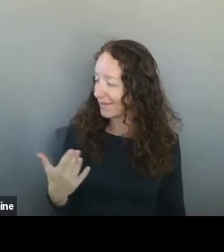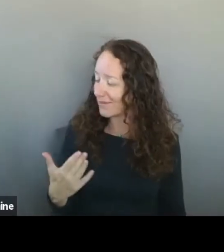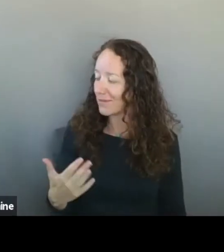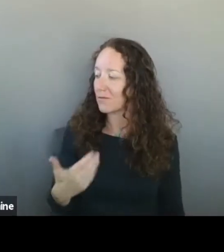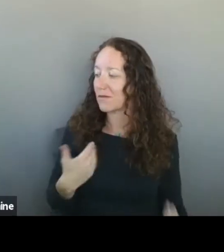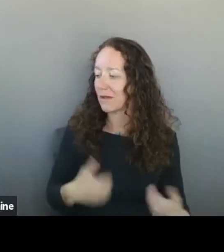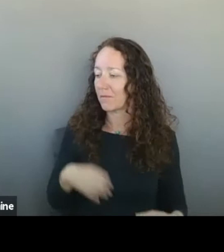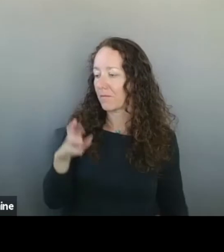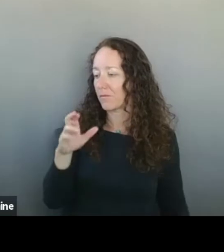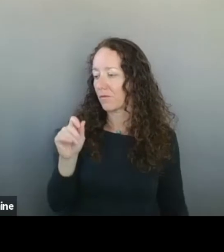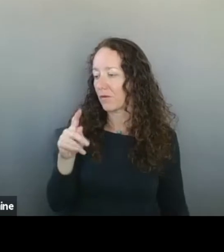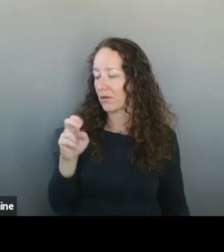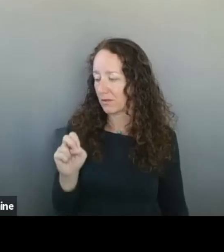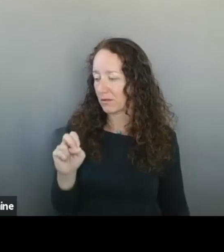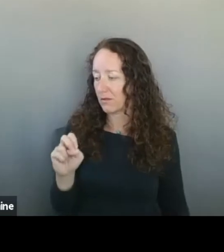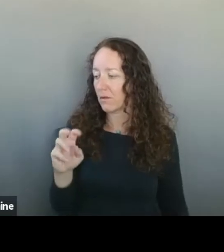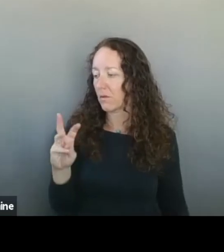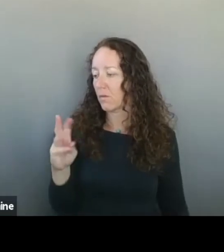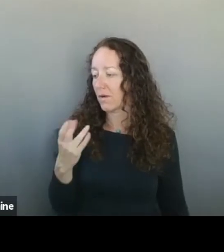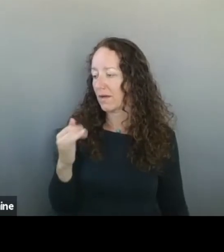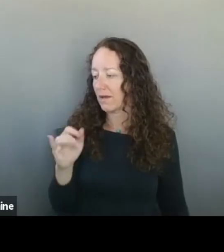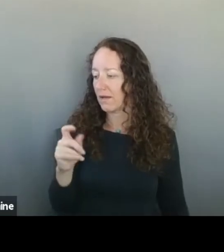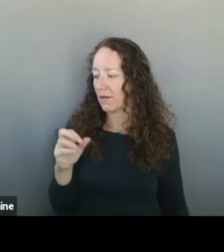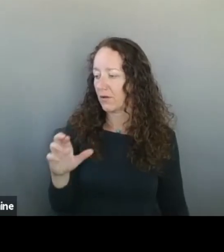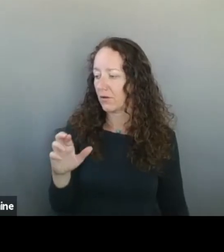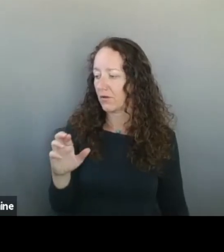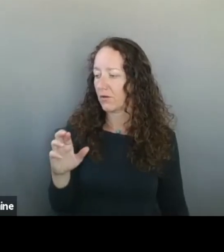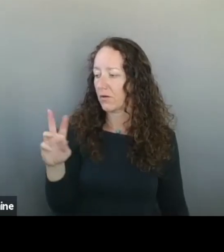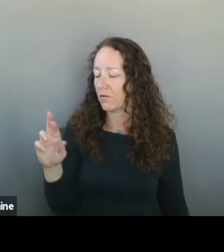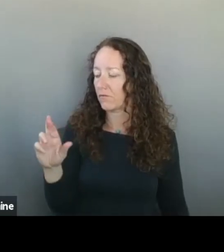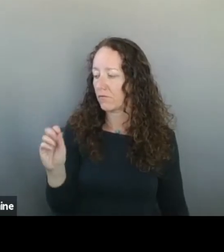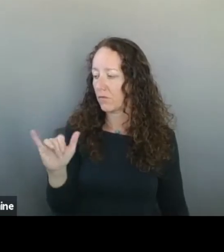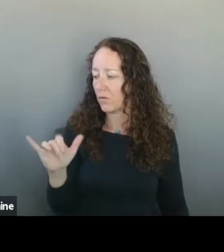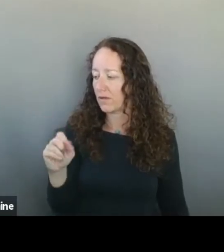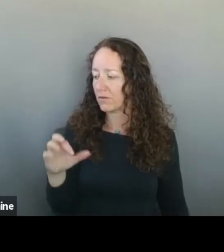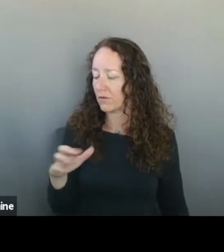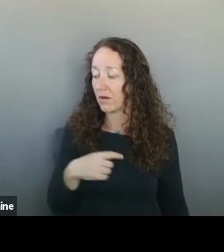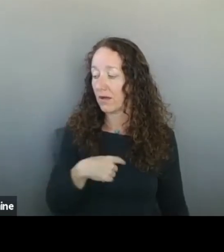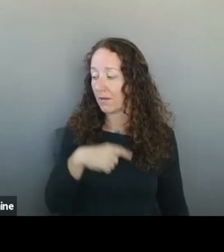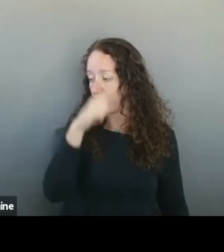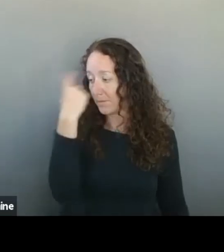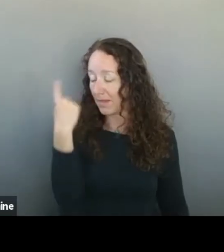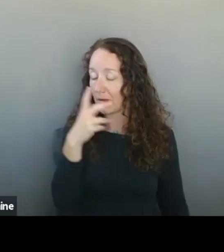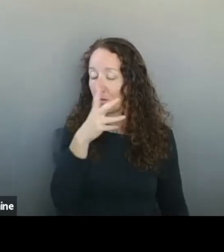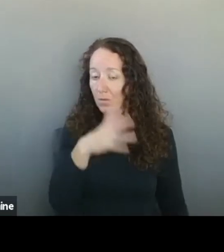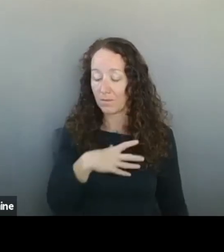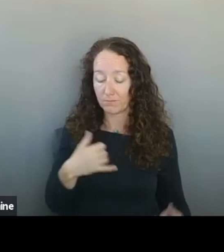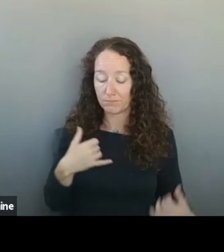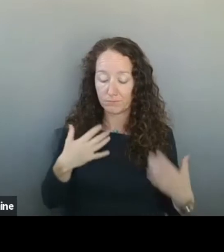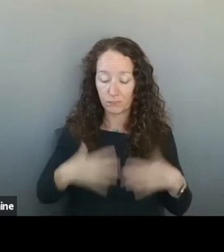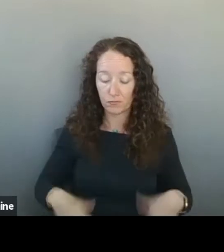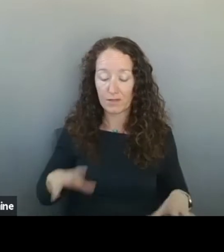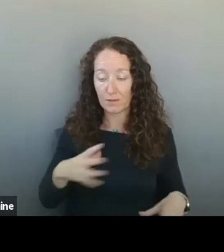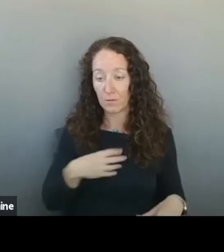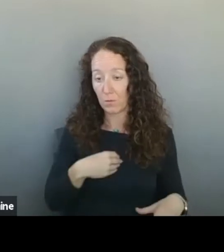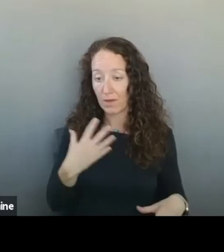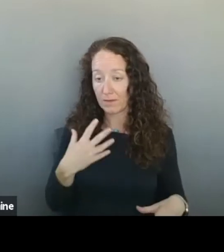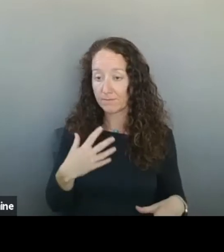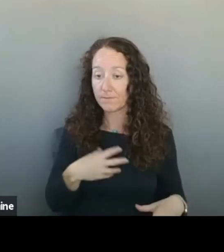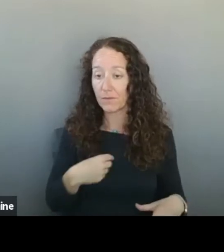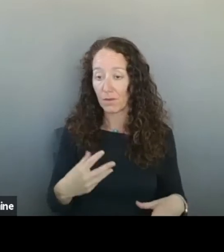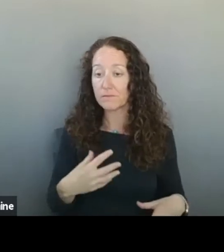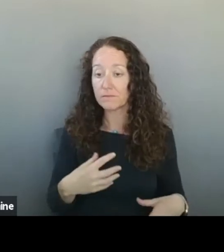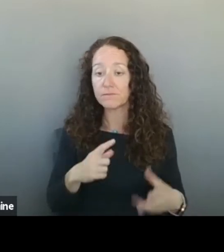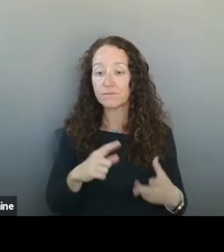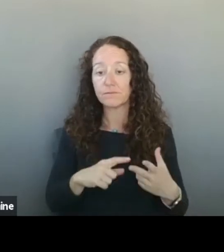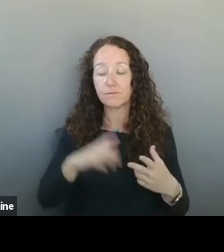Whitaker-Royster. I am a Black woman in a white dress sitting in front of a gray